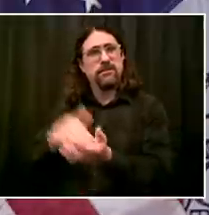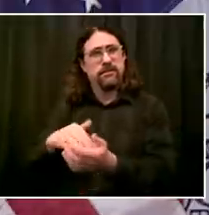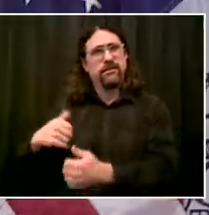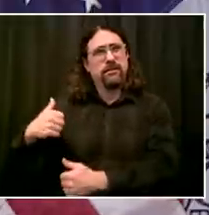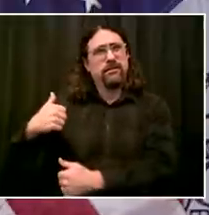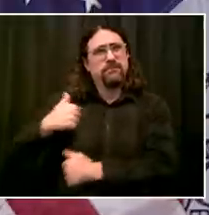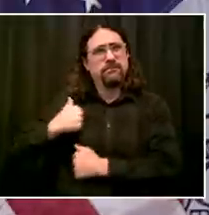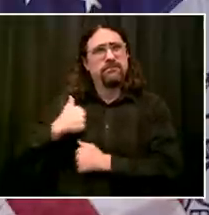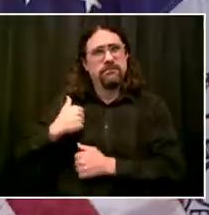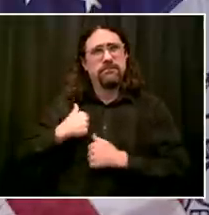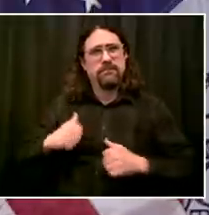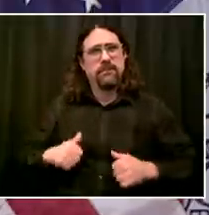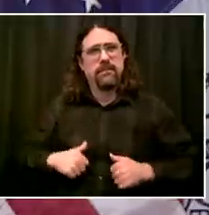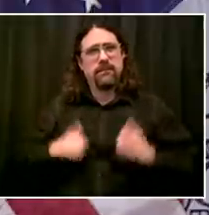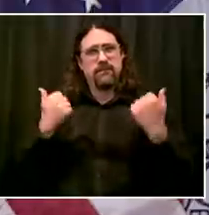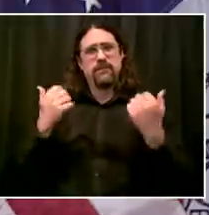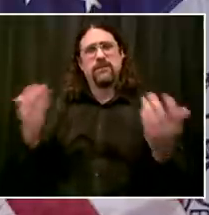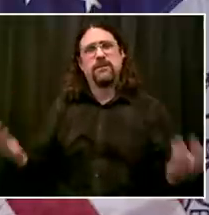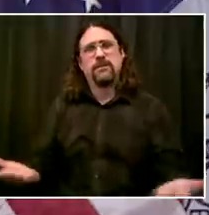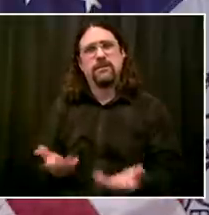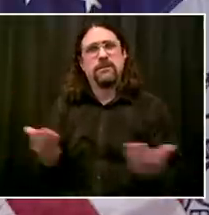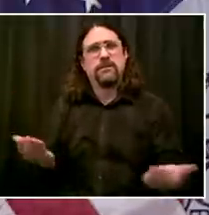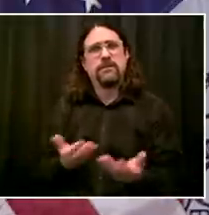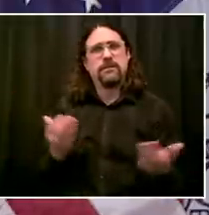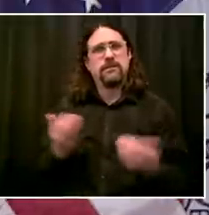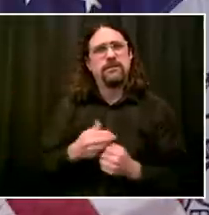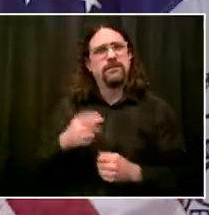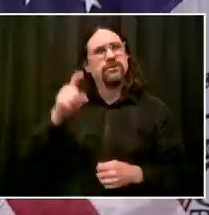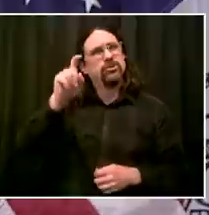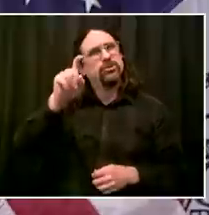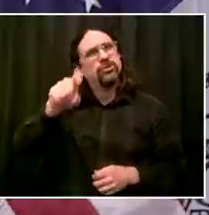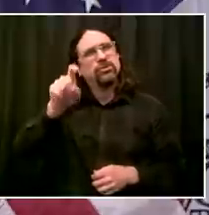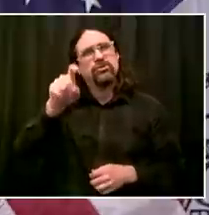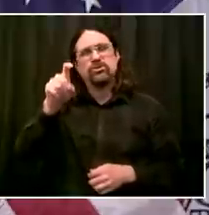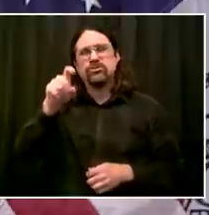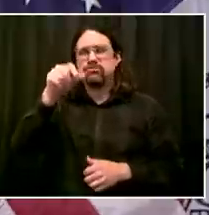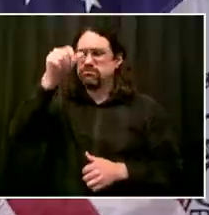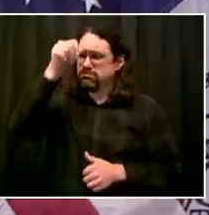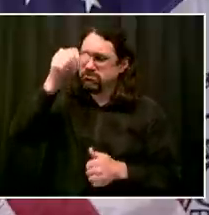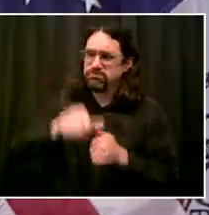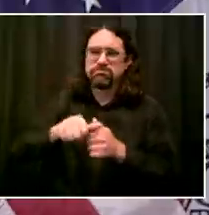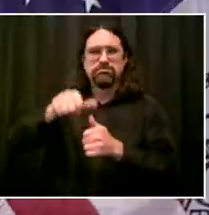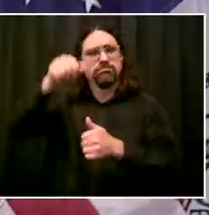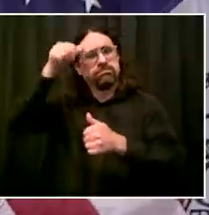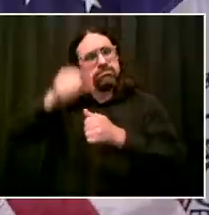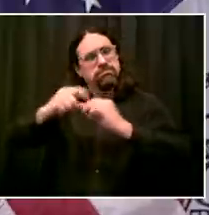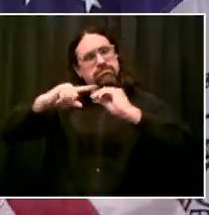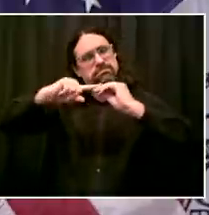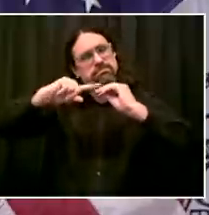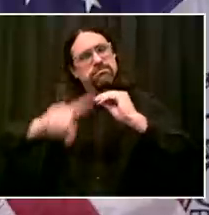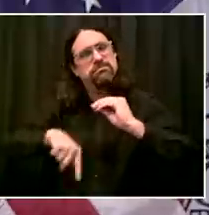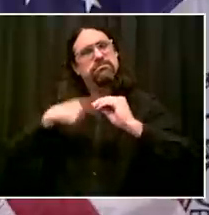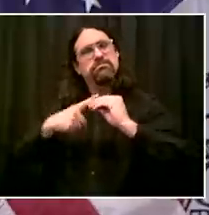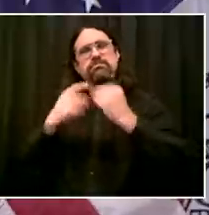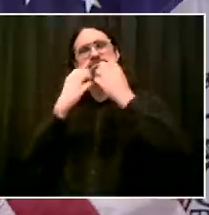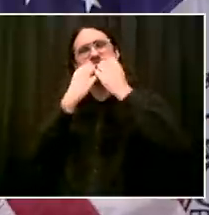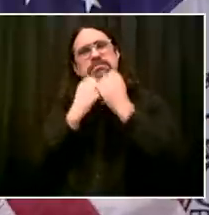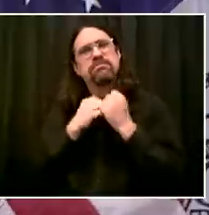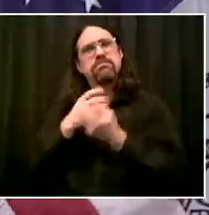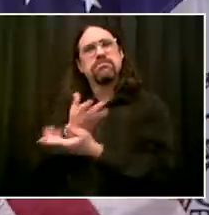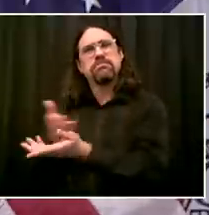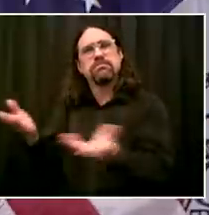their lives for us, it should be every day. So that's why Memorial Day exists. But we also